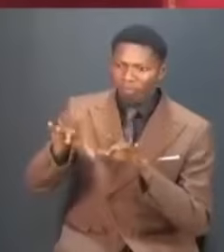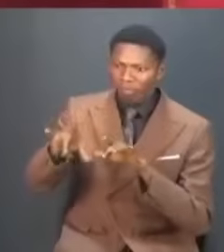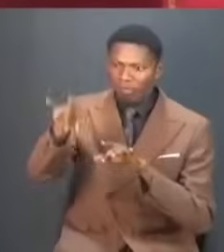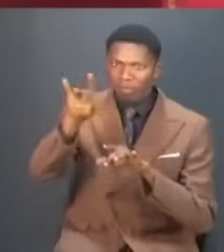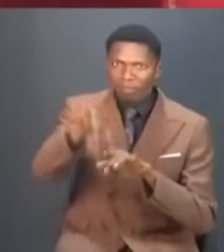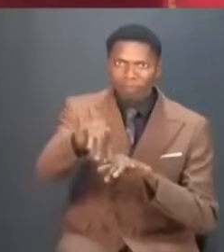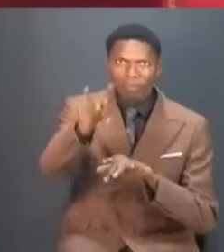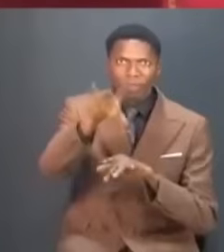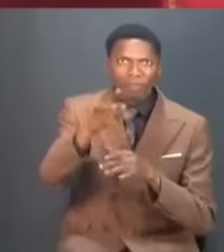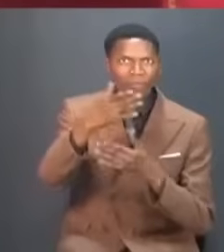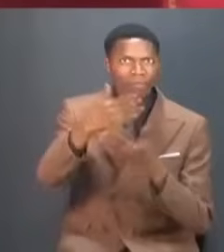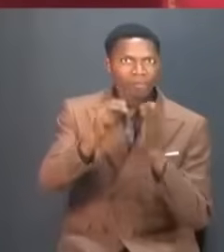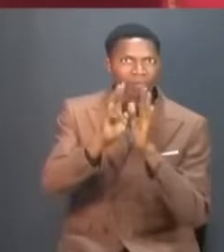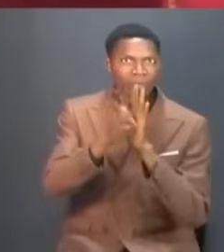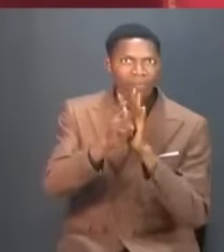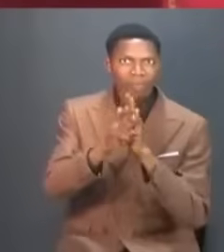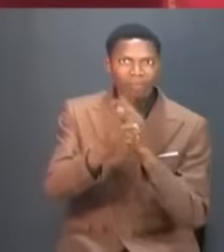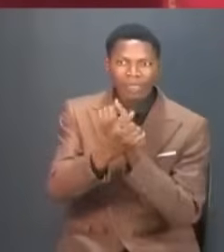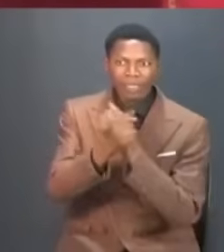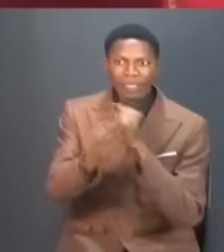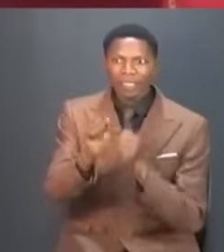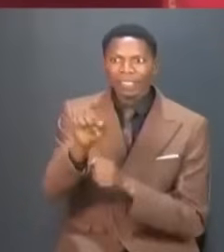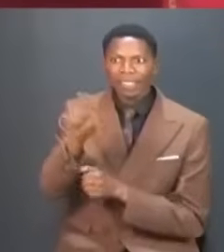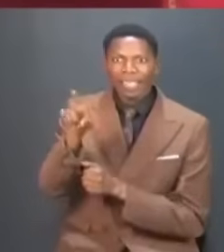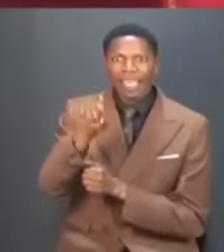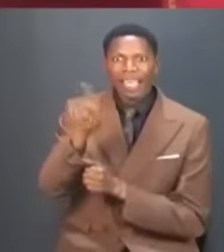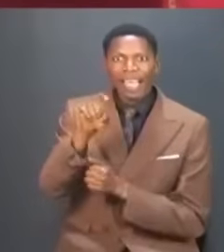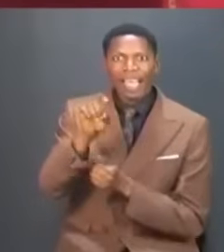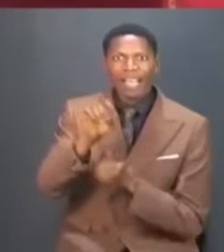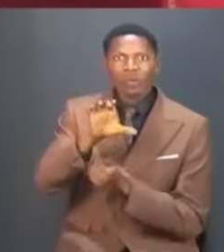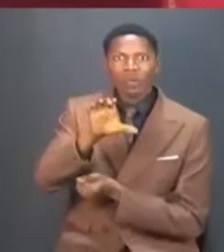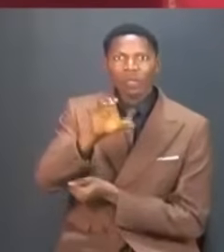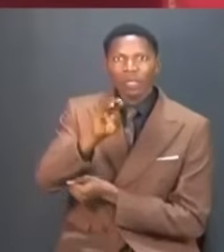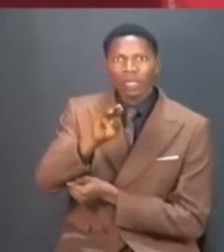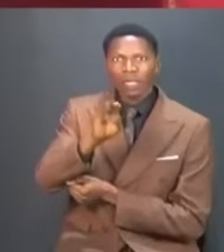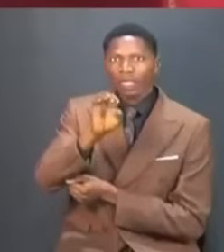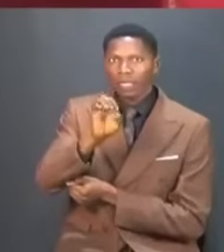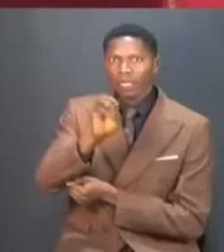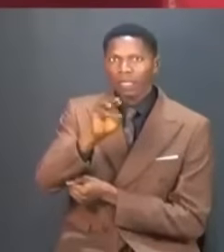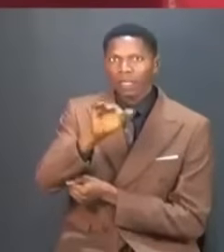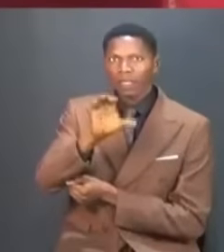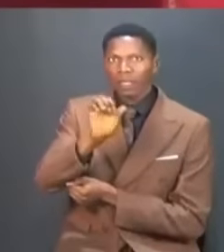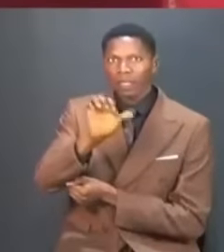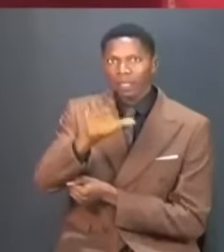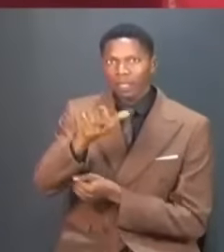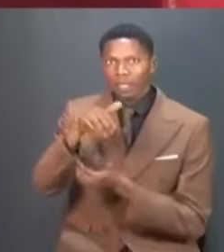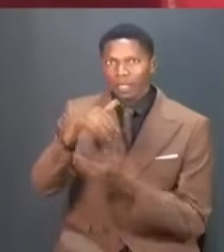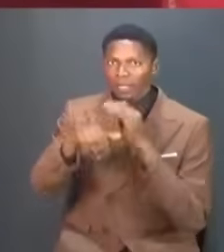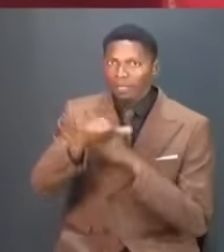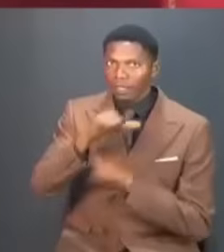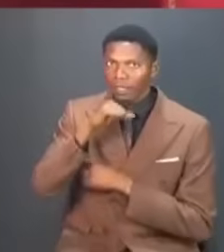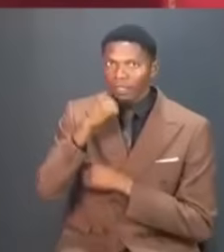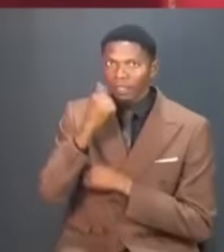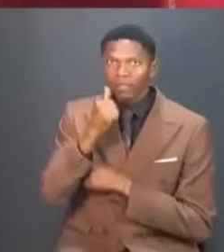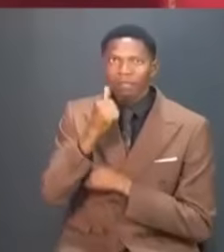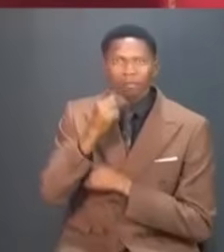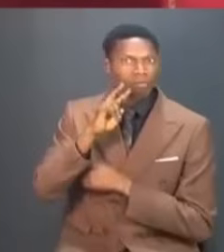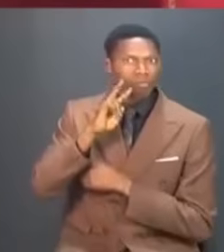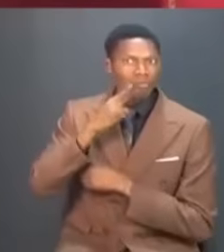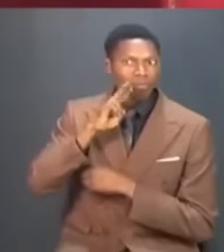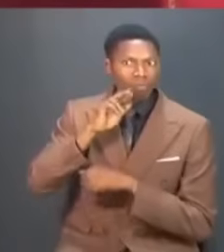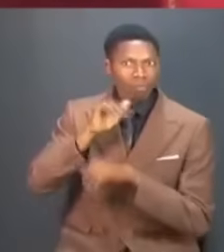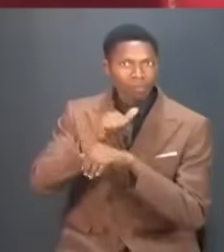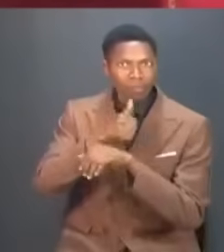seeds, safe use and handling of agrochemicals, managing new castor in poultry, vegetable nursery bed